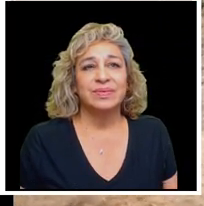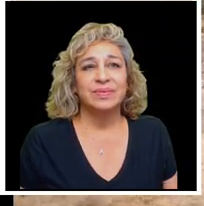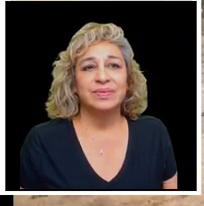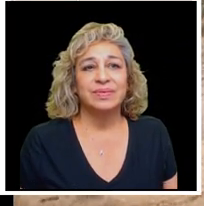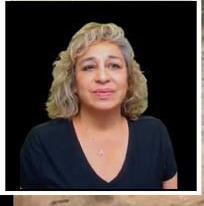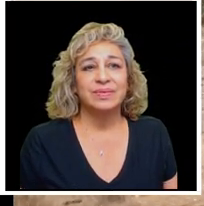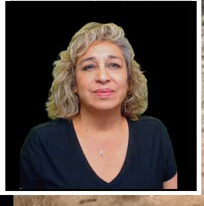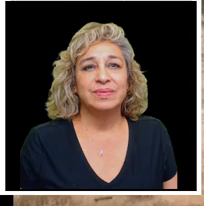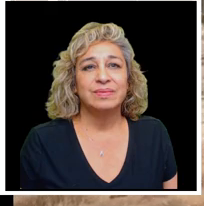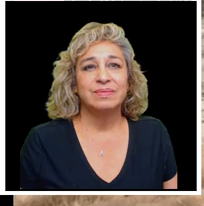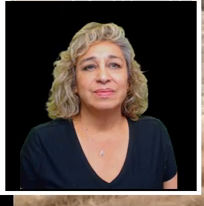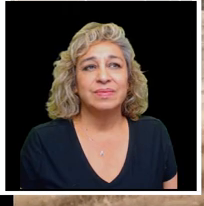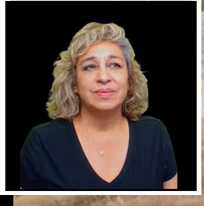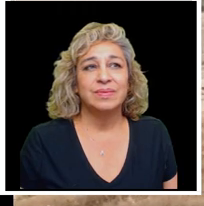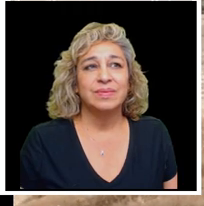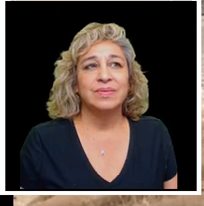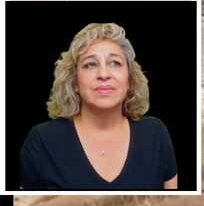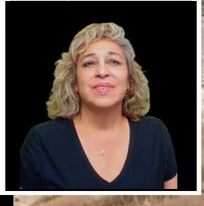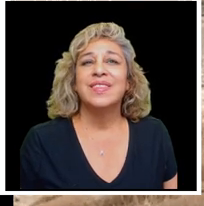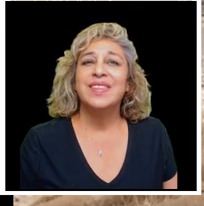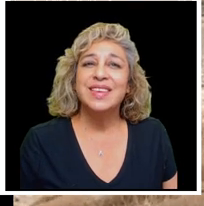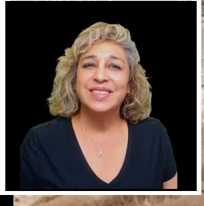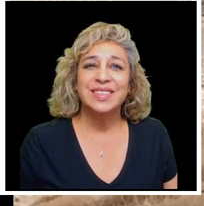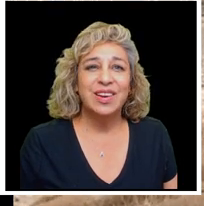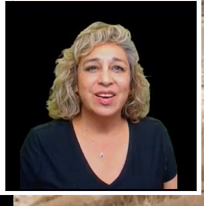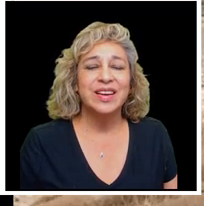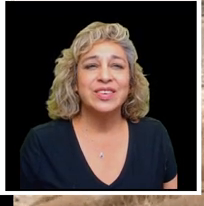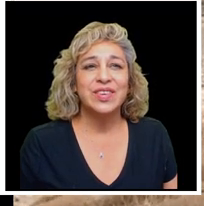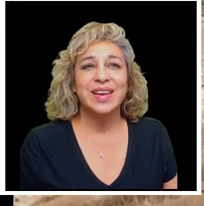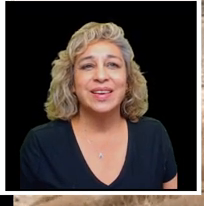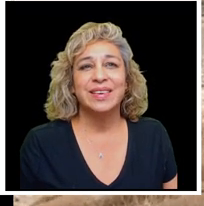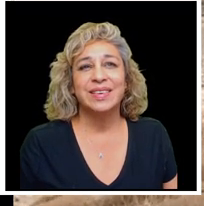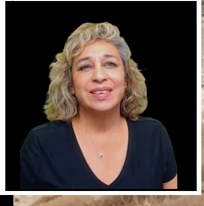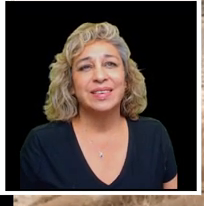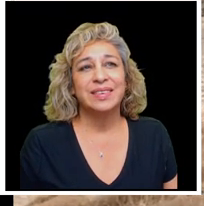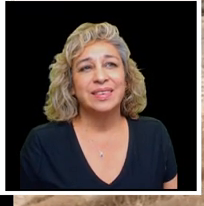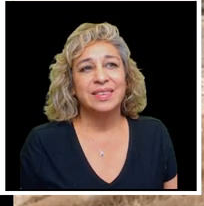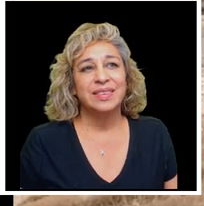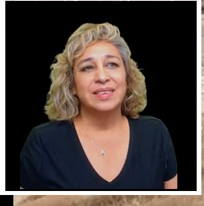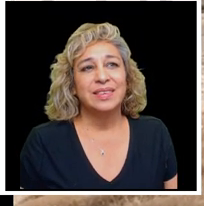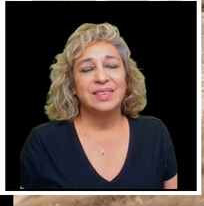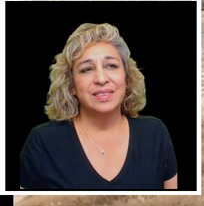mister is no salvation this is our country